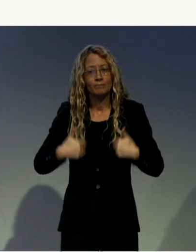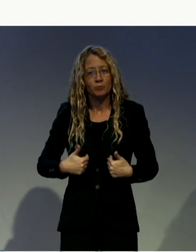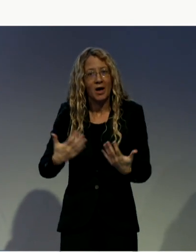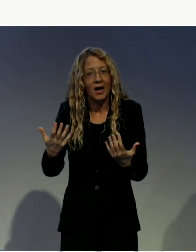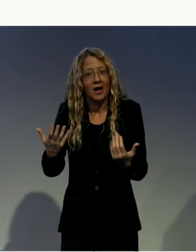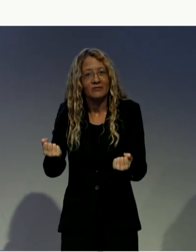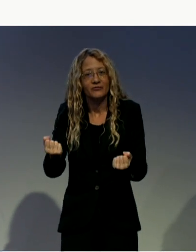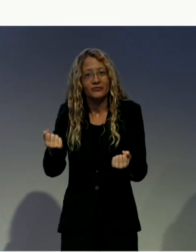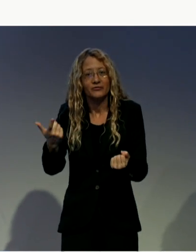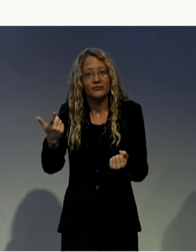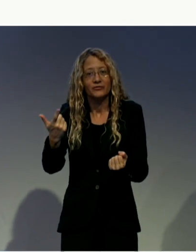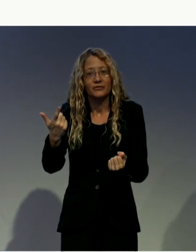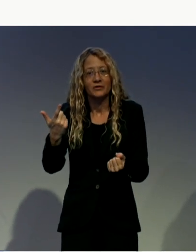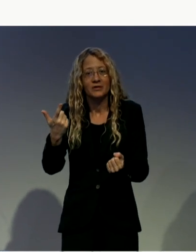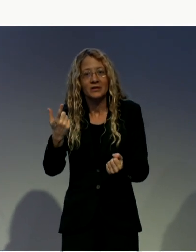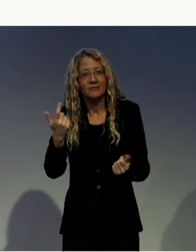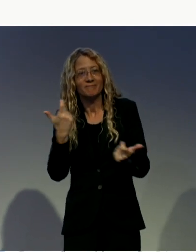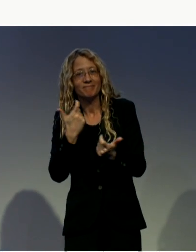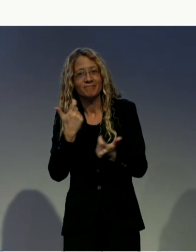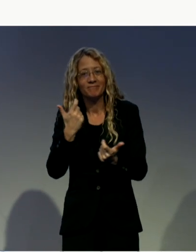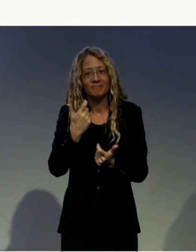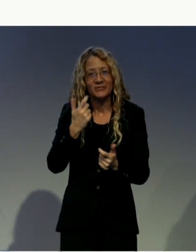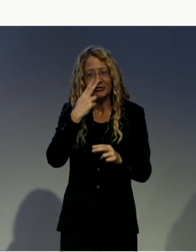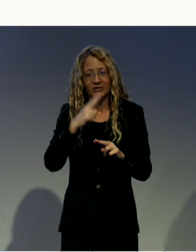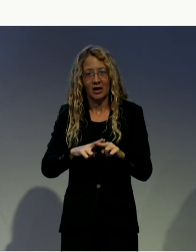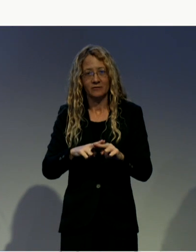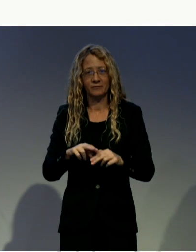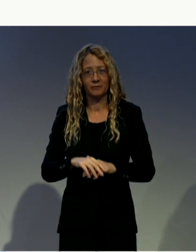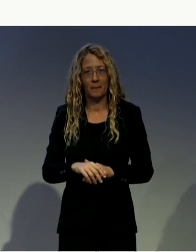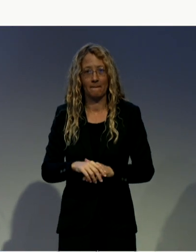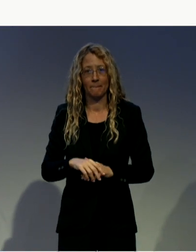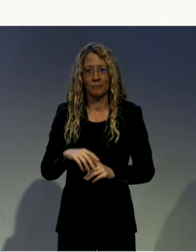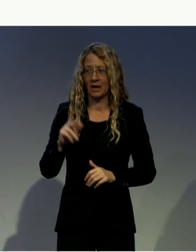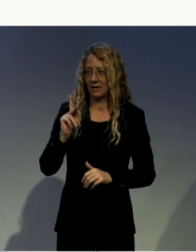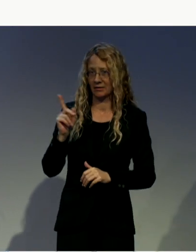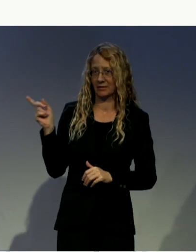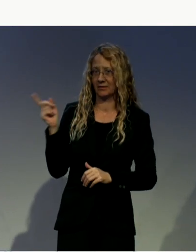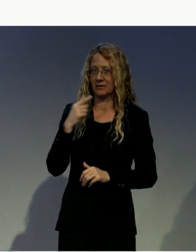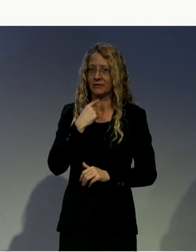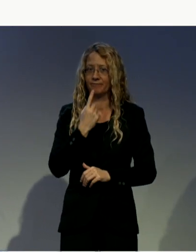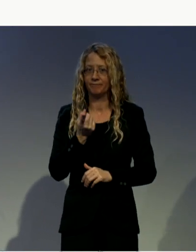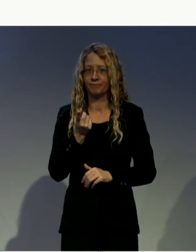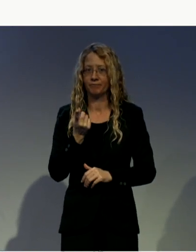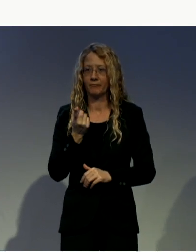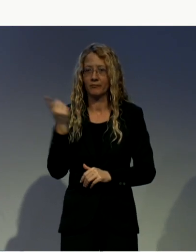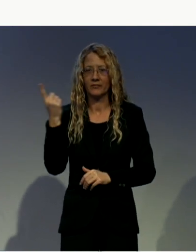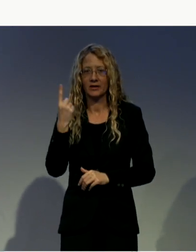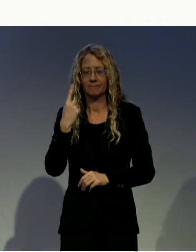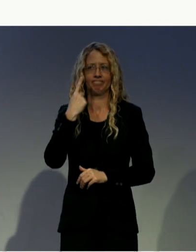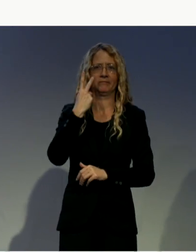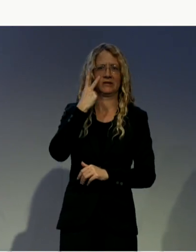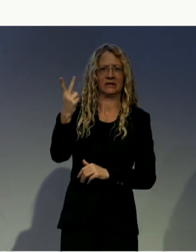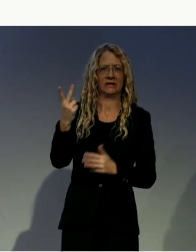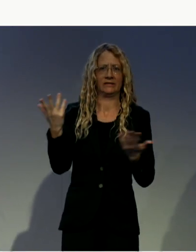Cathrine. To me, the most important thing that struck me was the comedy in it. Because most of the time when you're telling